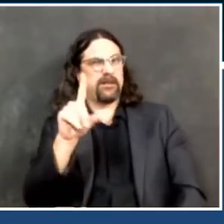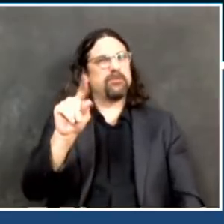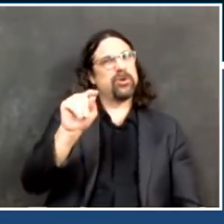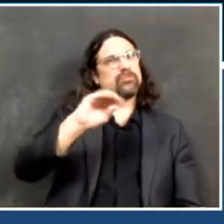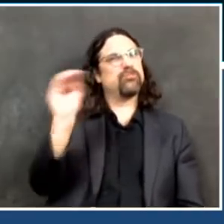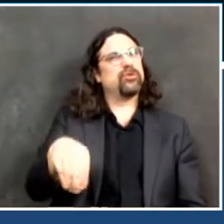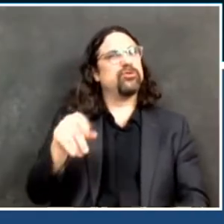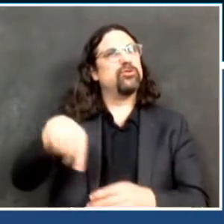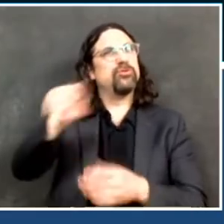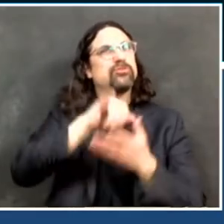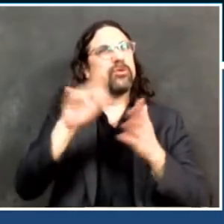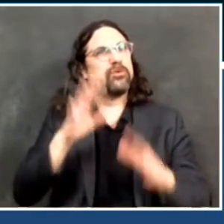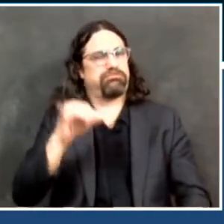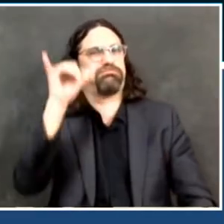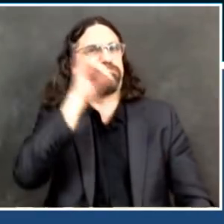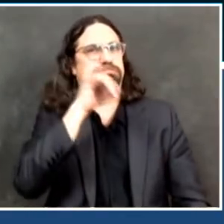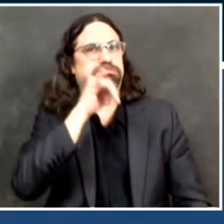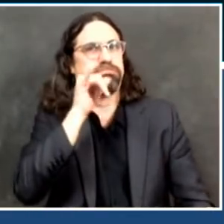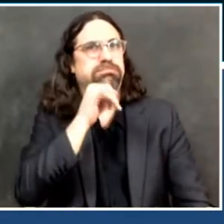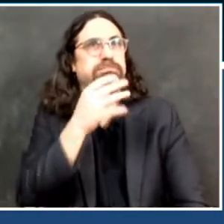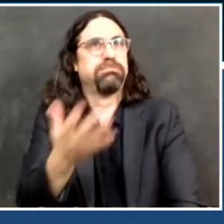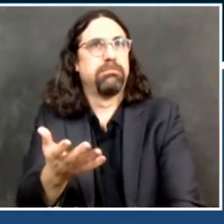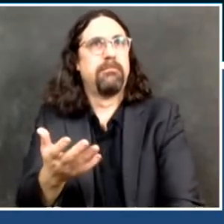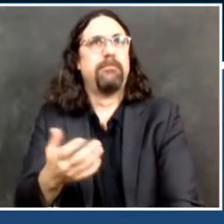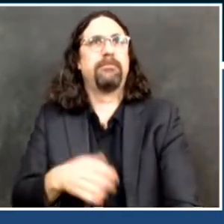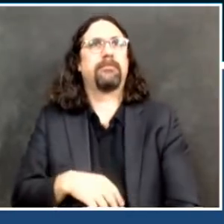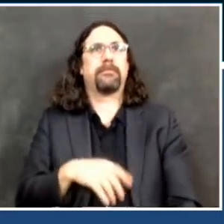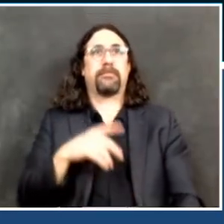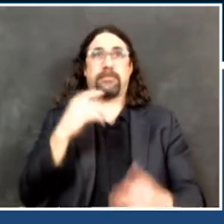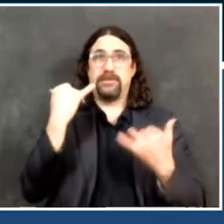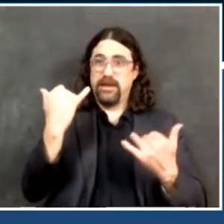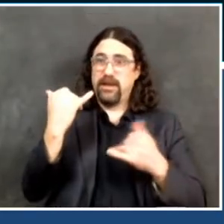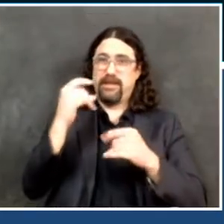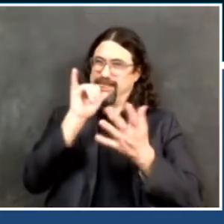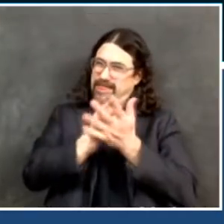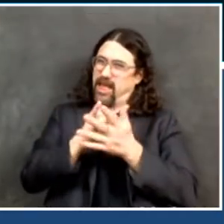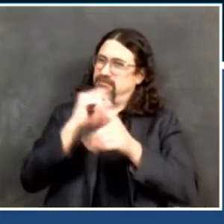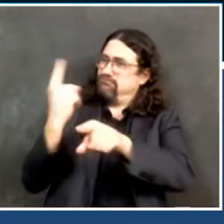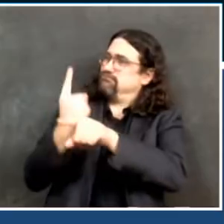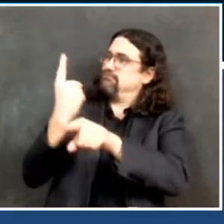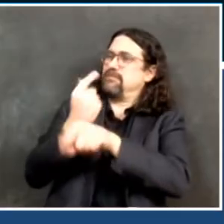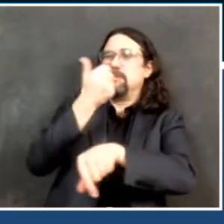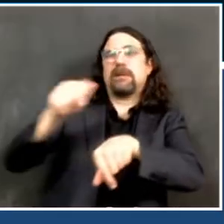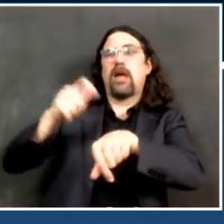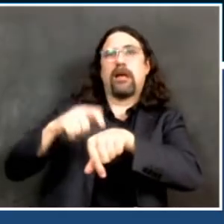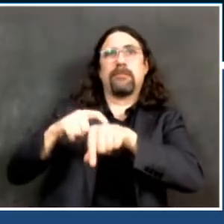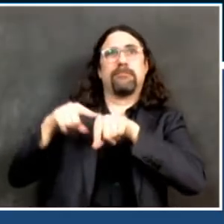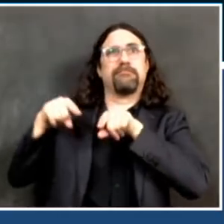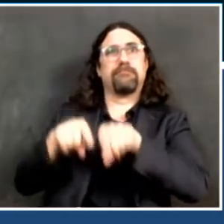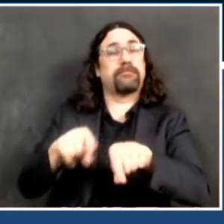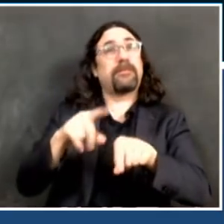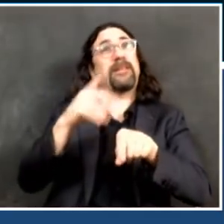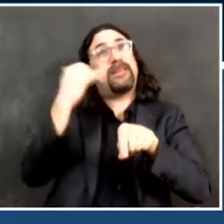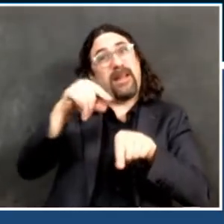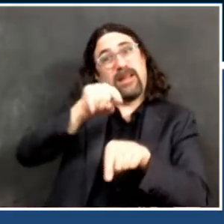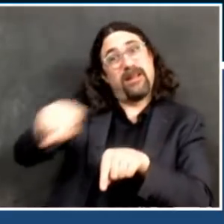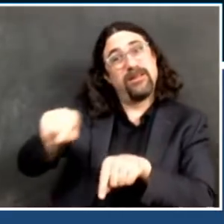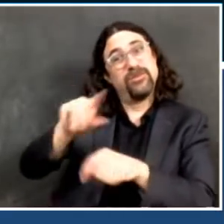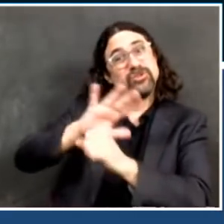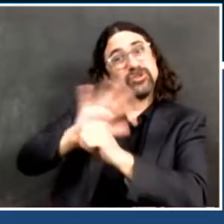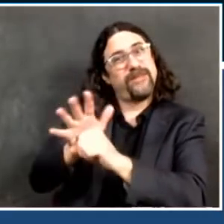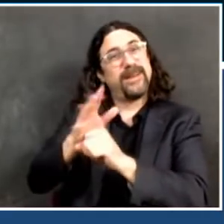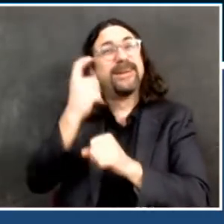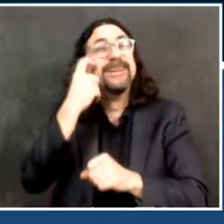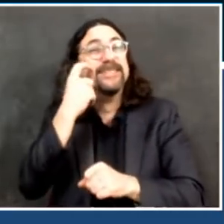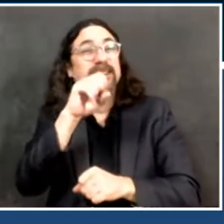day. So we expect it to grow. And yeah, there is some